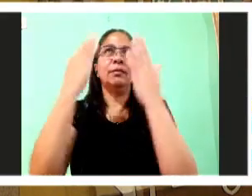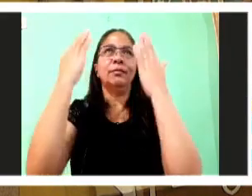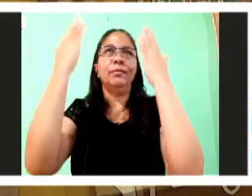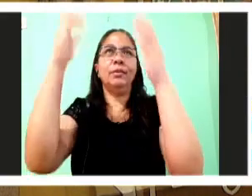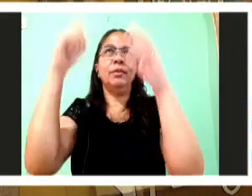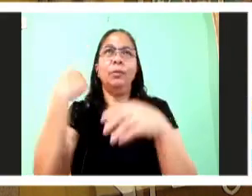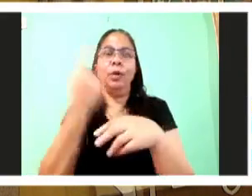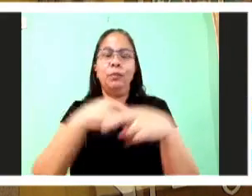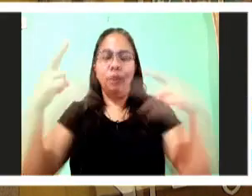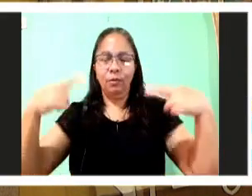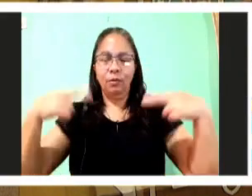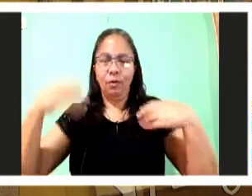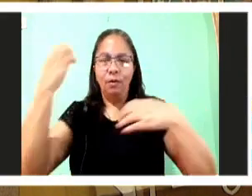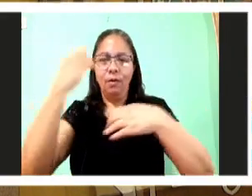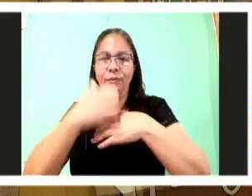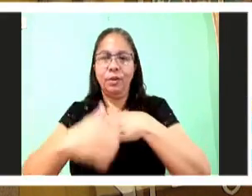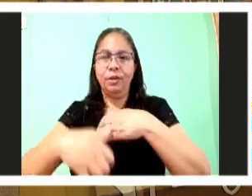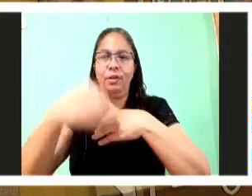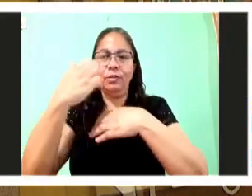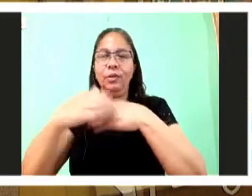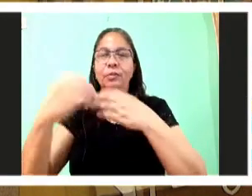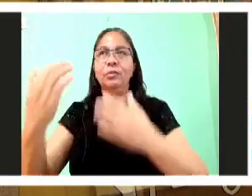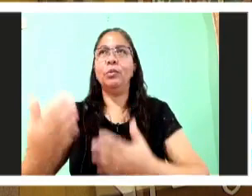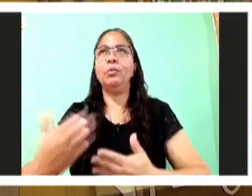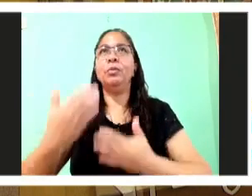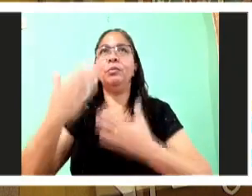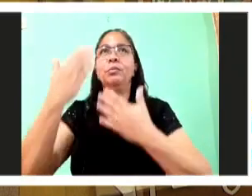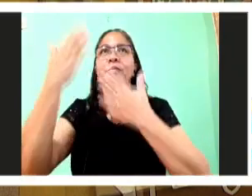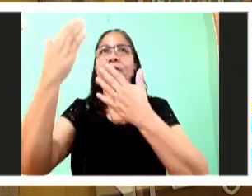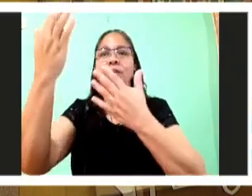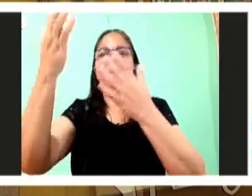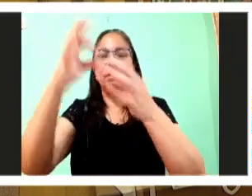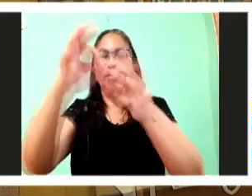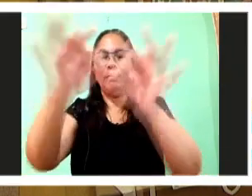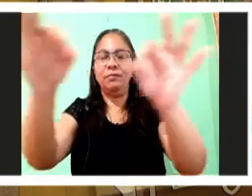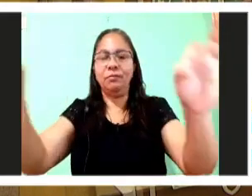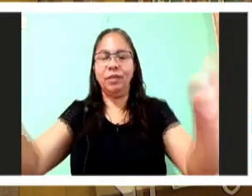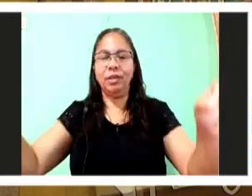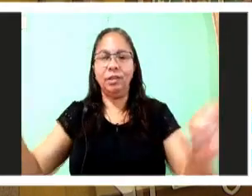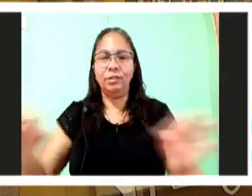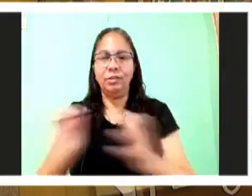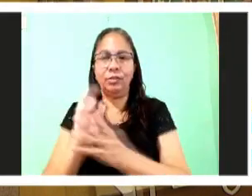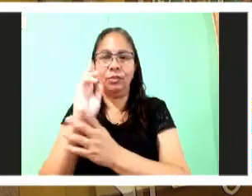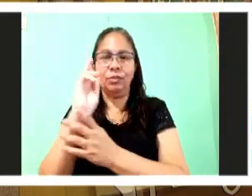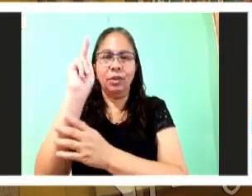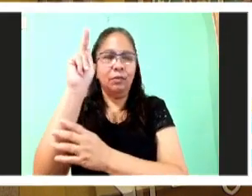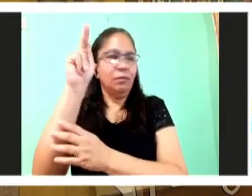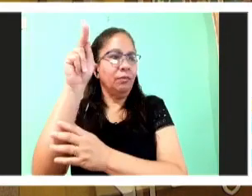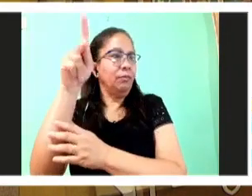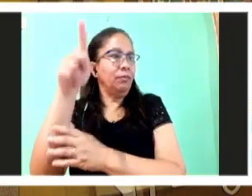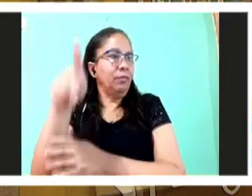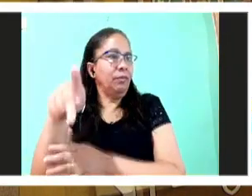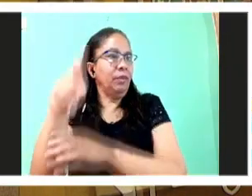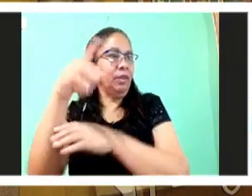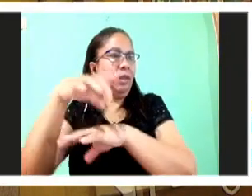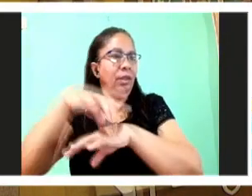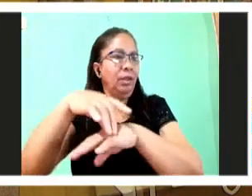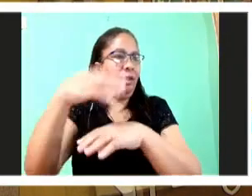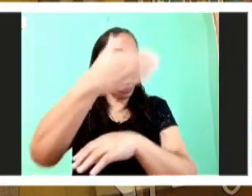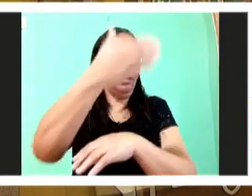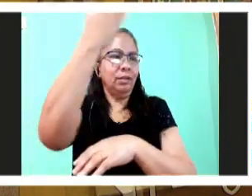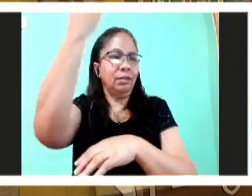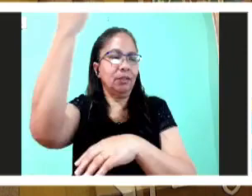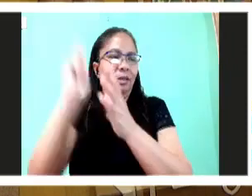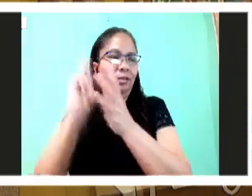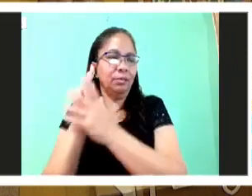this bread to offer from what the fields have raised. what earth and sky have nurtured